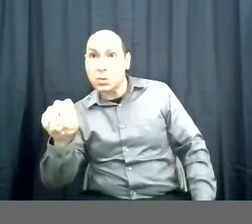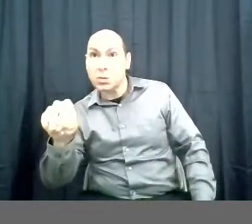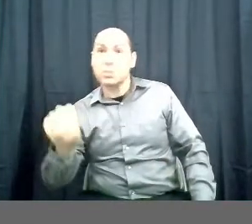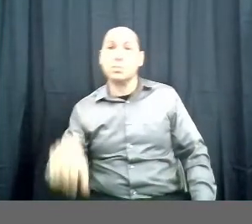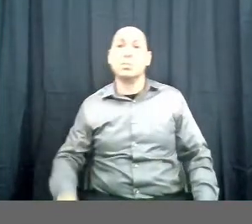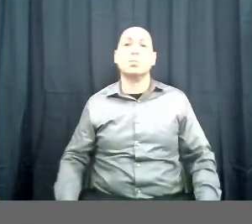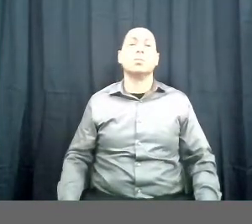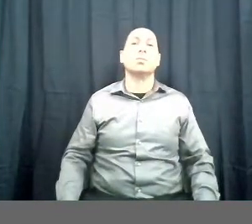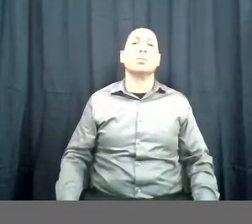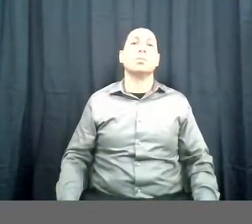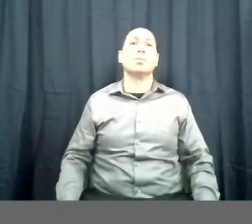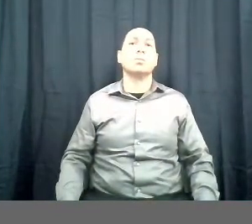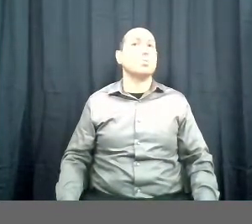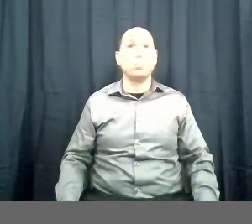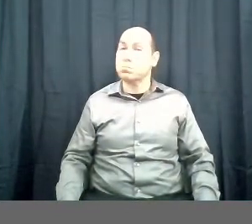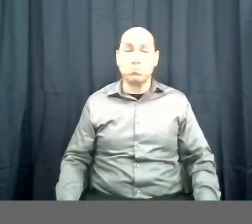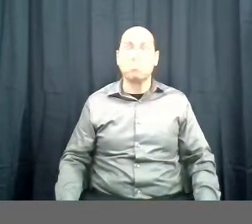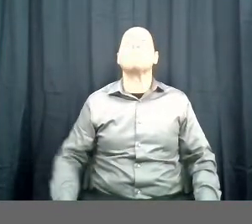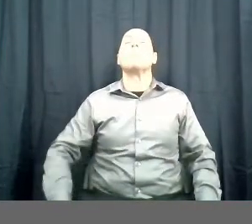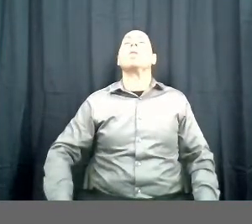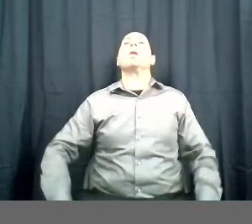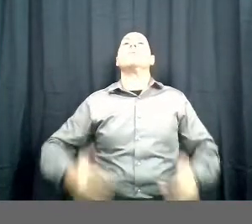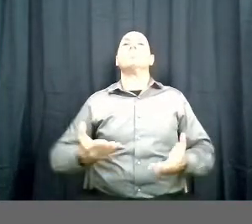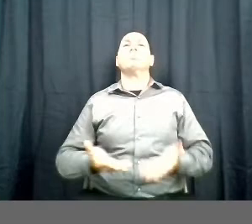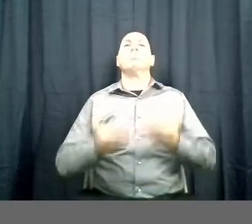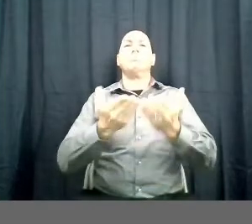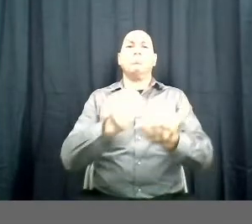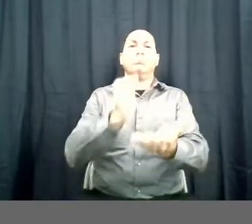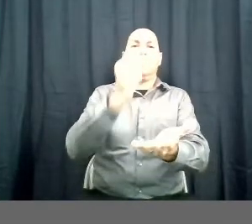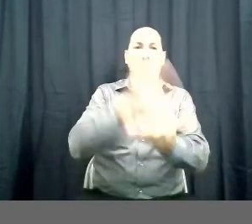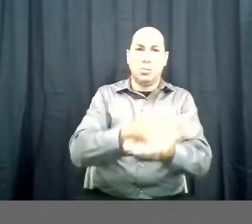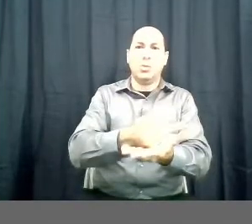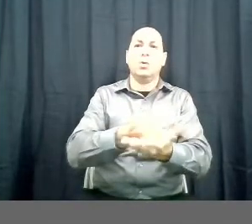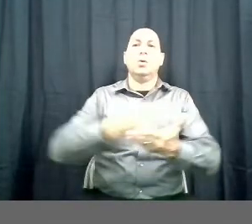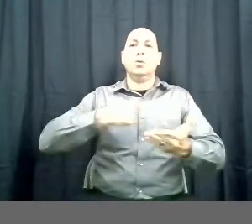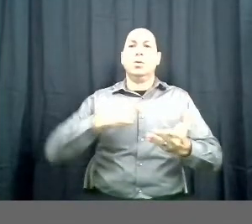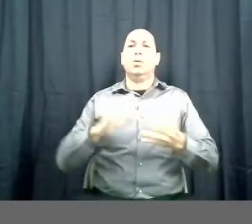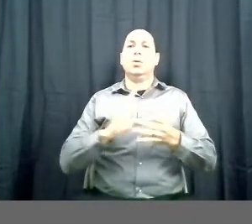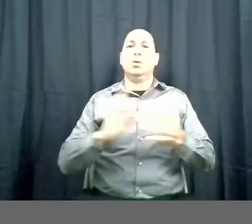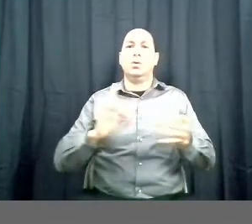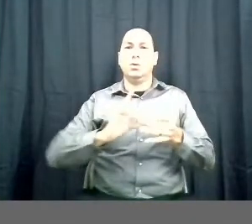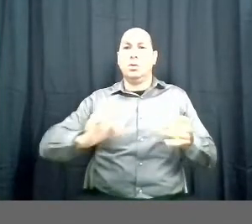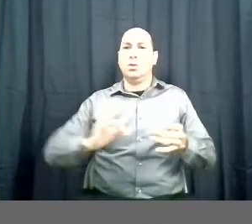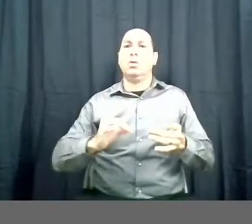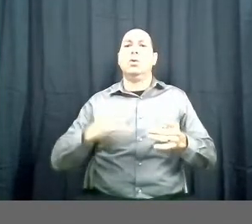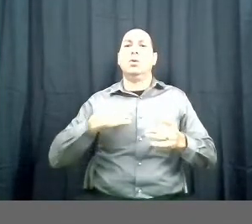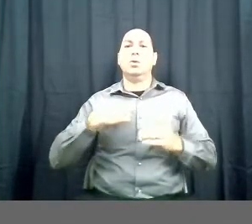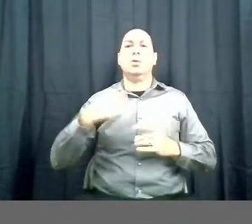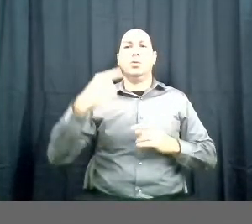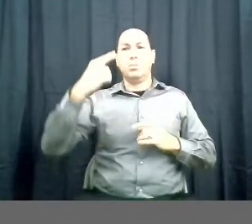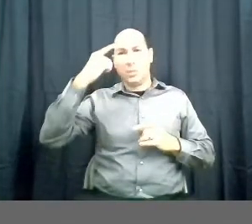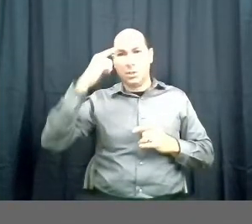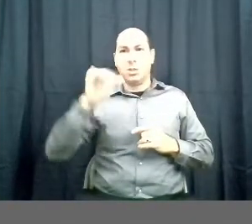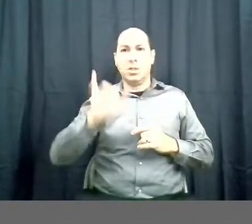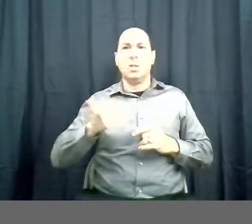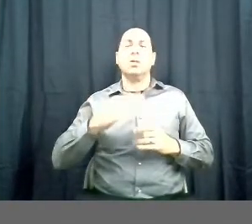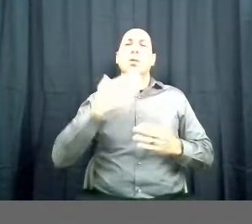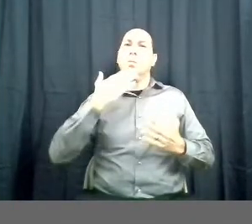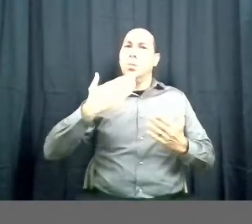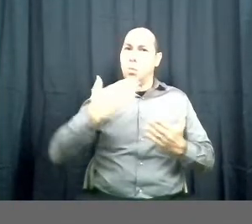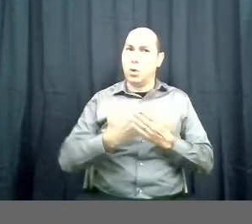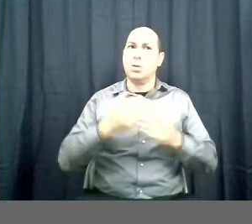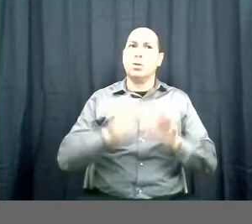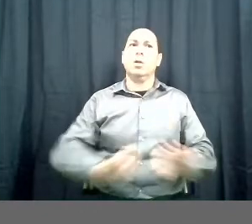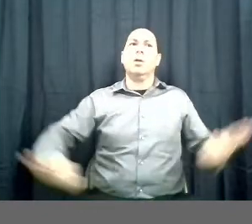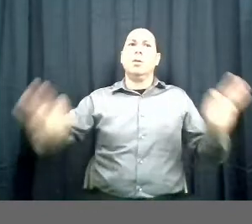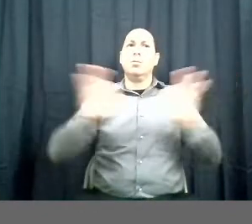The resolution passes, and I'll just make the comment that I think this is a very good thing. I think it's important to move forward in